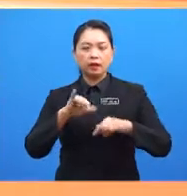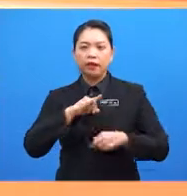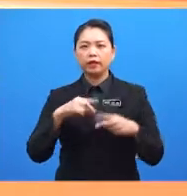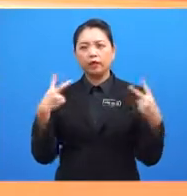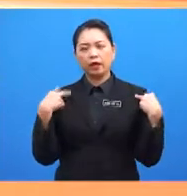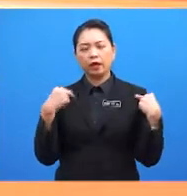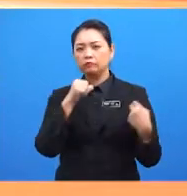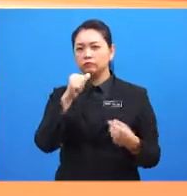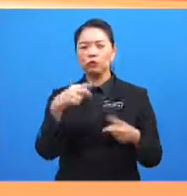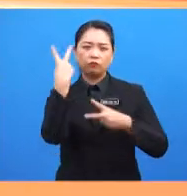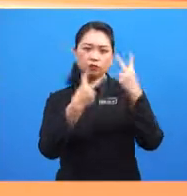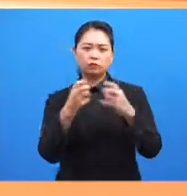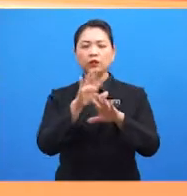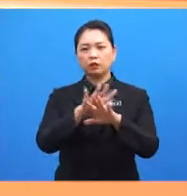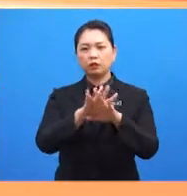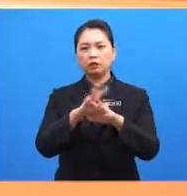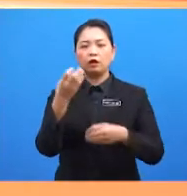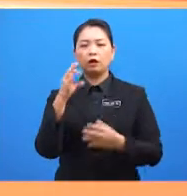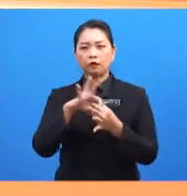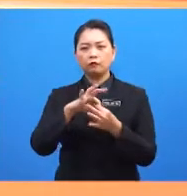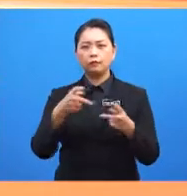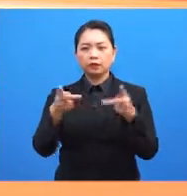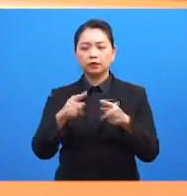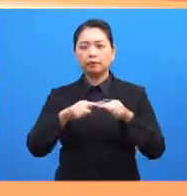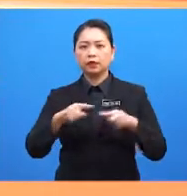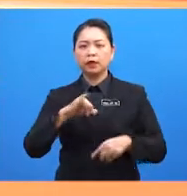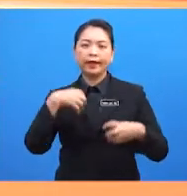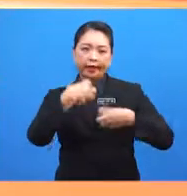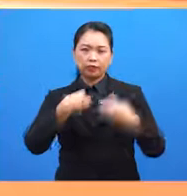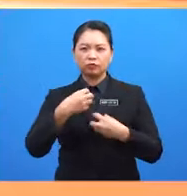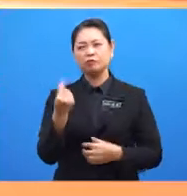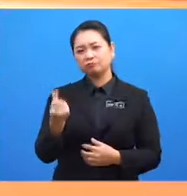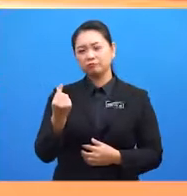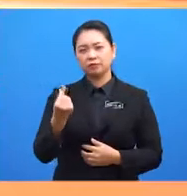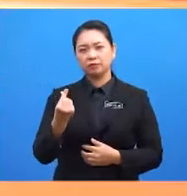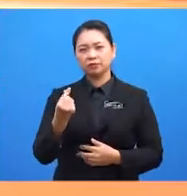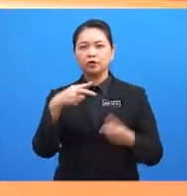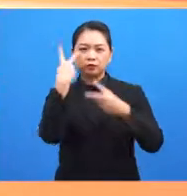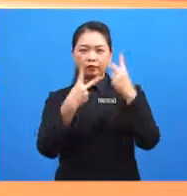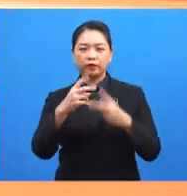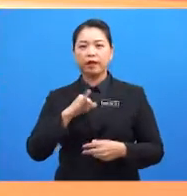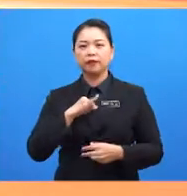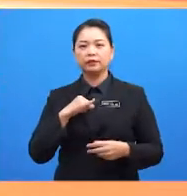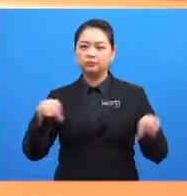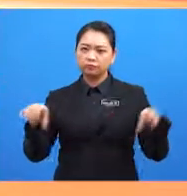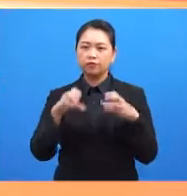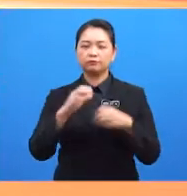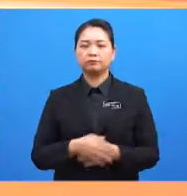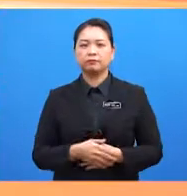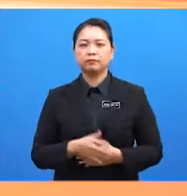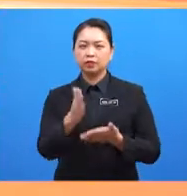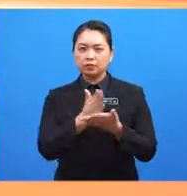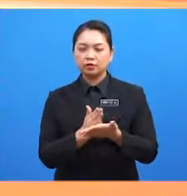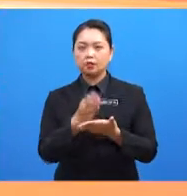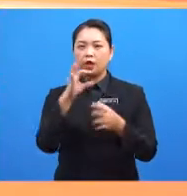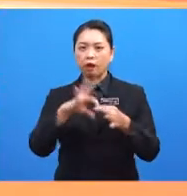of places, but I have really enjoyed the little traveling that I have done. Some of the things